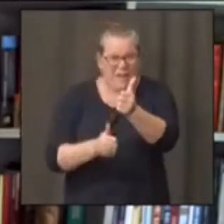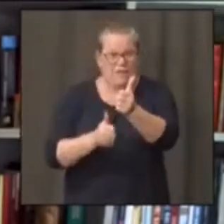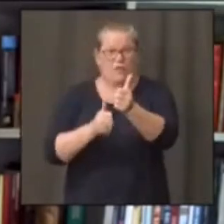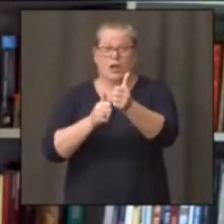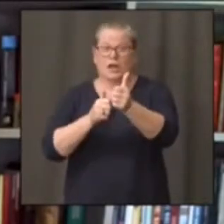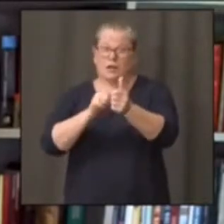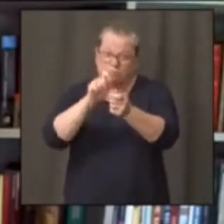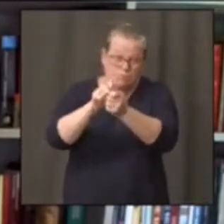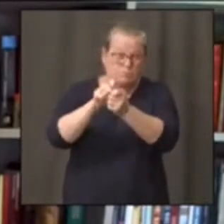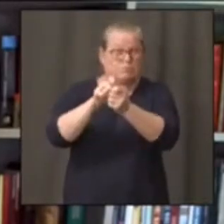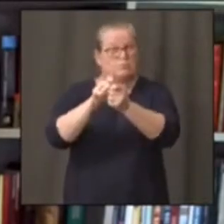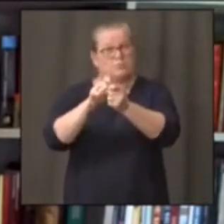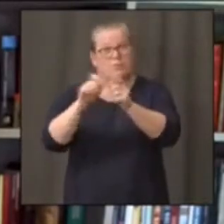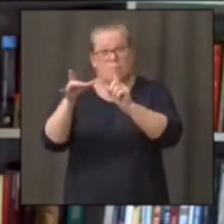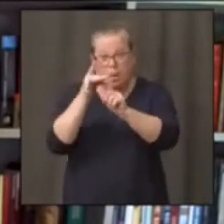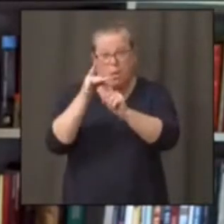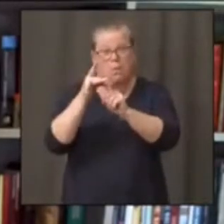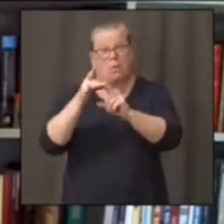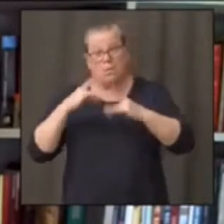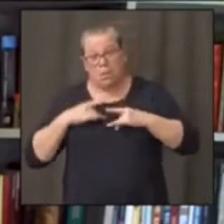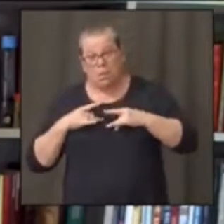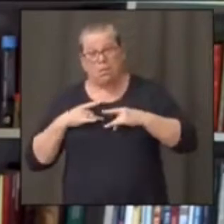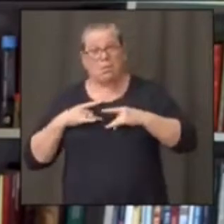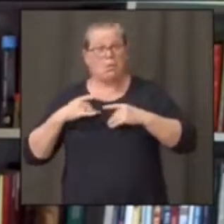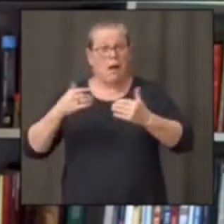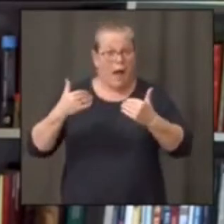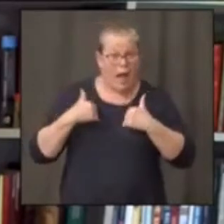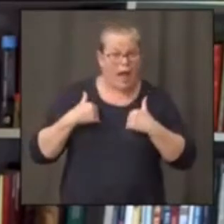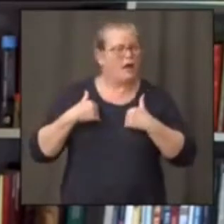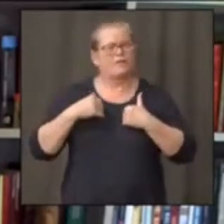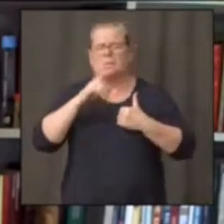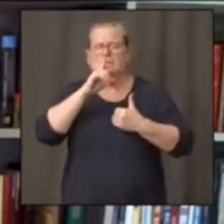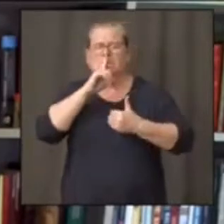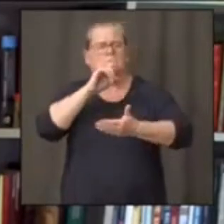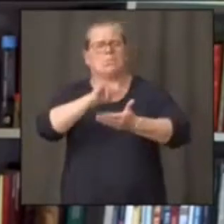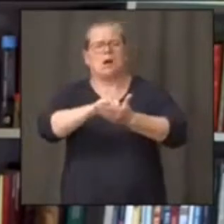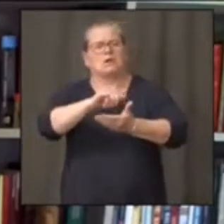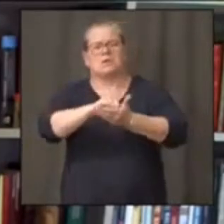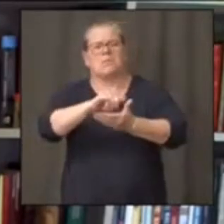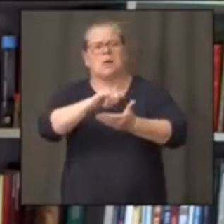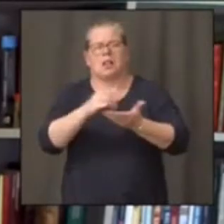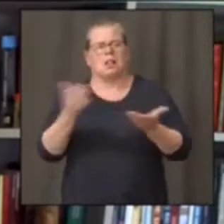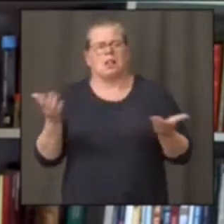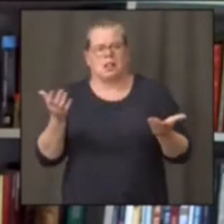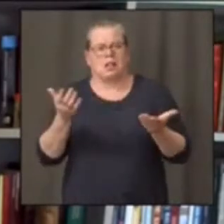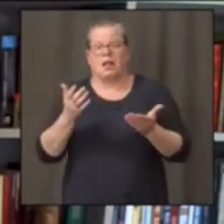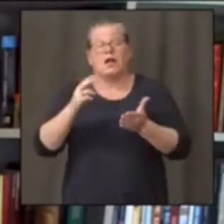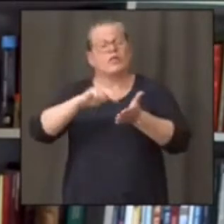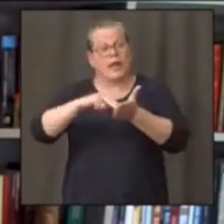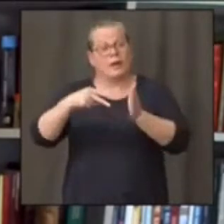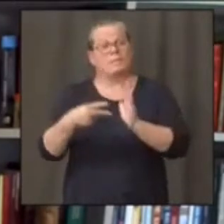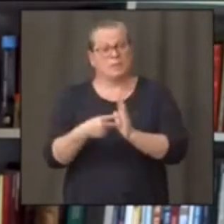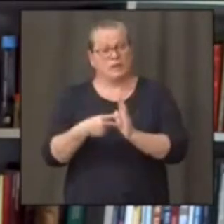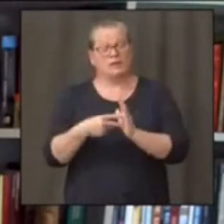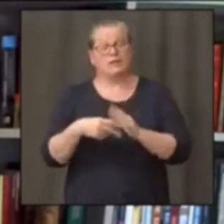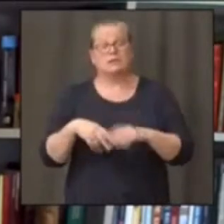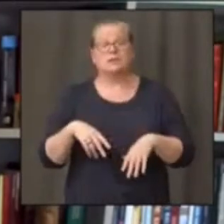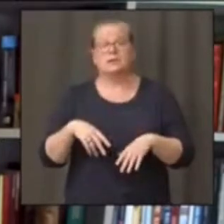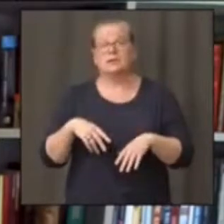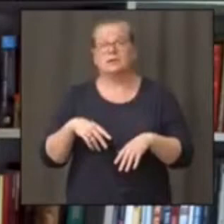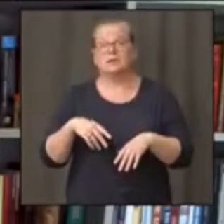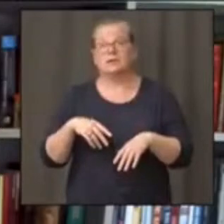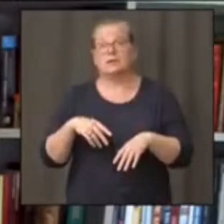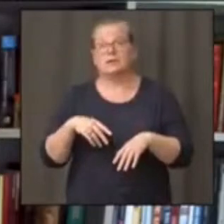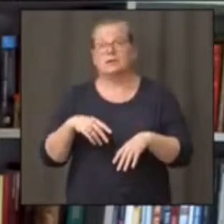that's out there, and there's no test that's 100% specific, which means that it won't call a